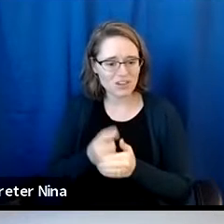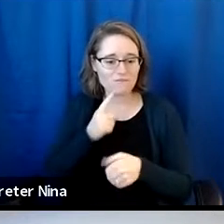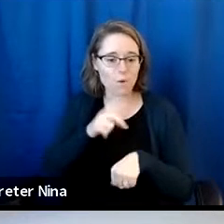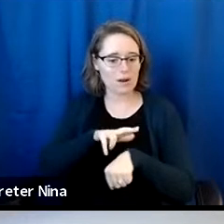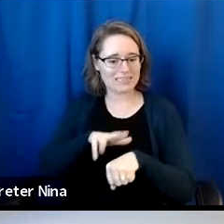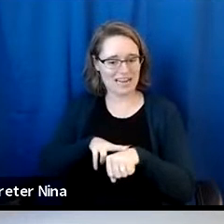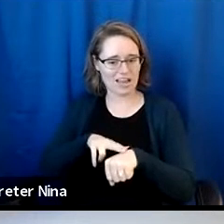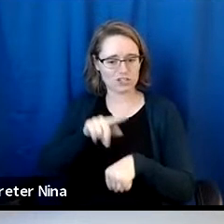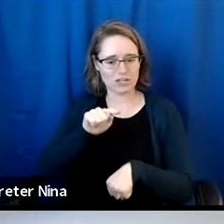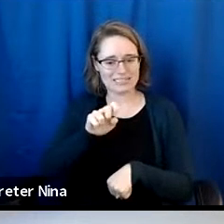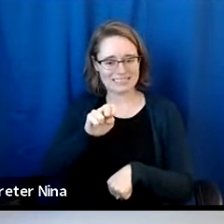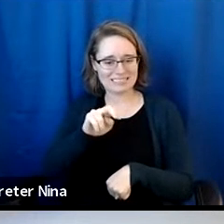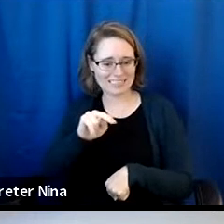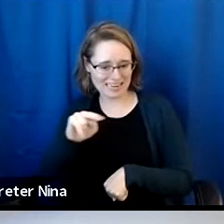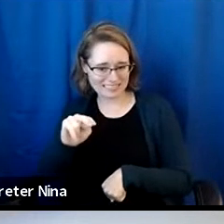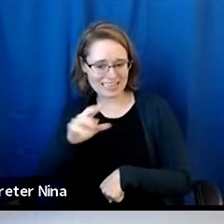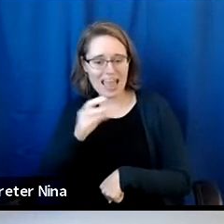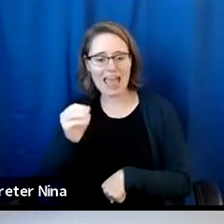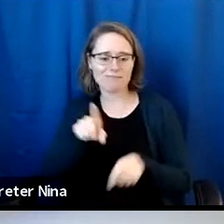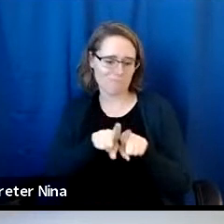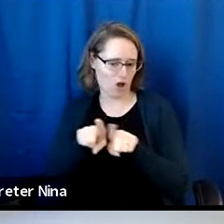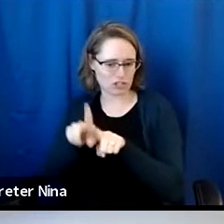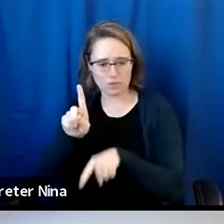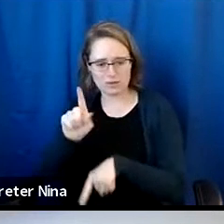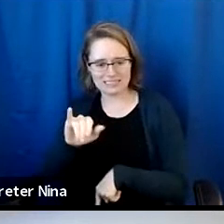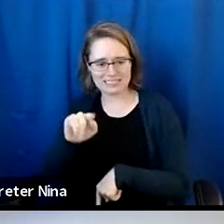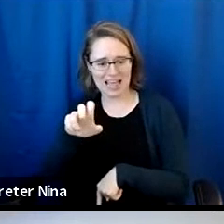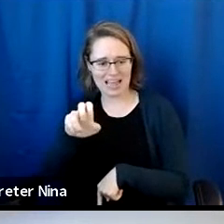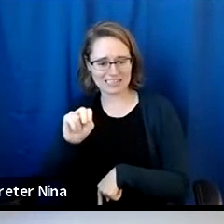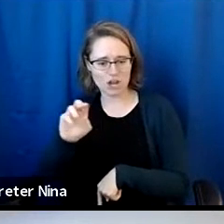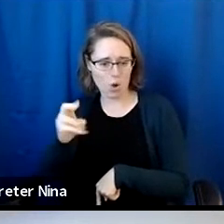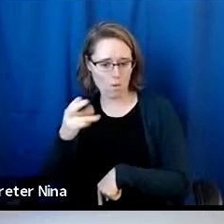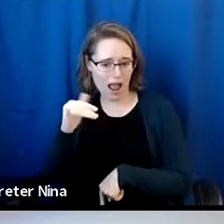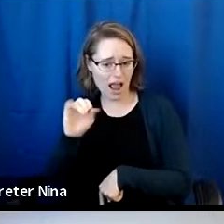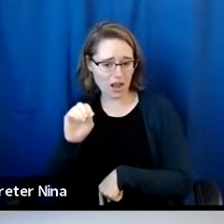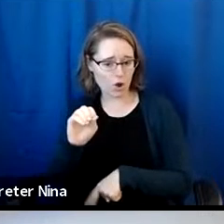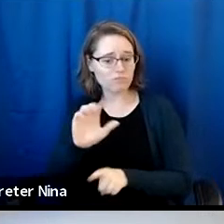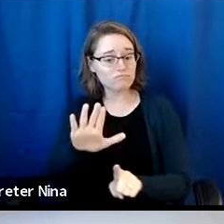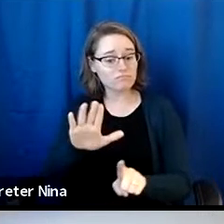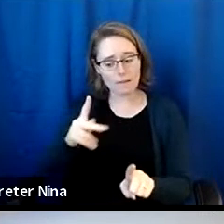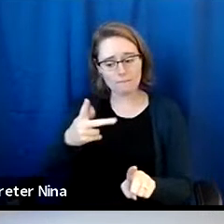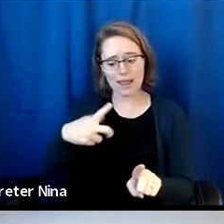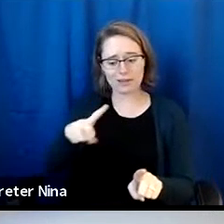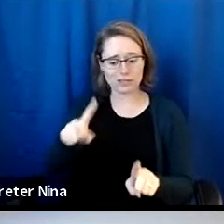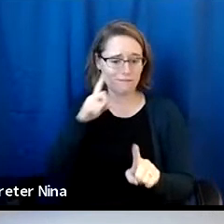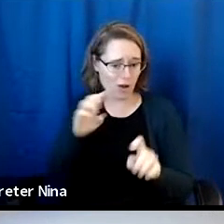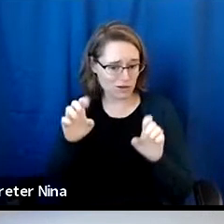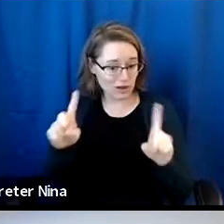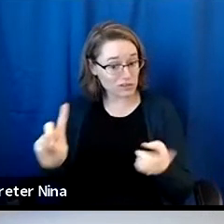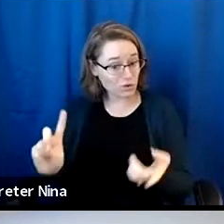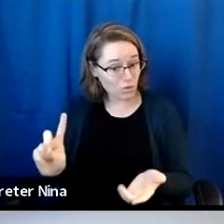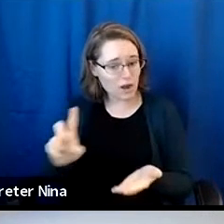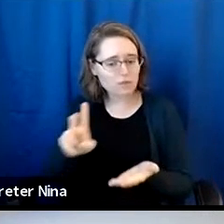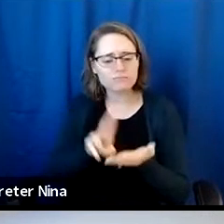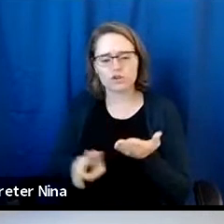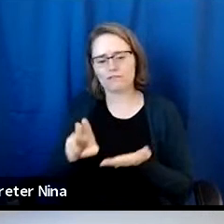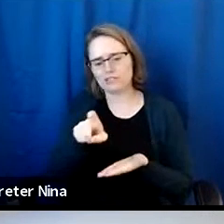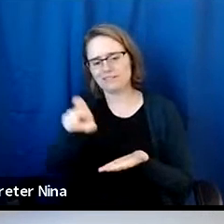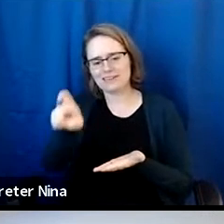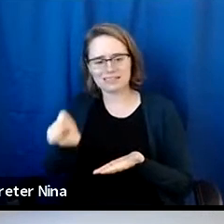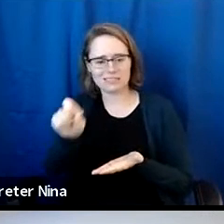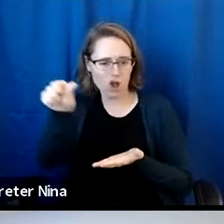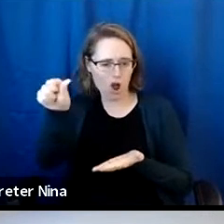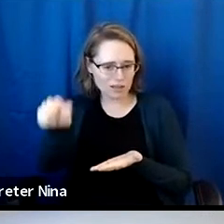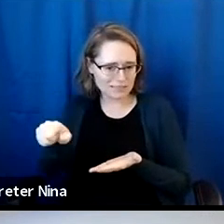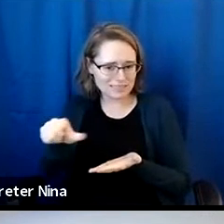Tennessee, and also in Dayton, Ohio. Dr. Cheek earned a doctorate of education at the University of Texas at Austin,